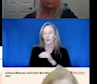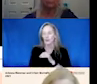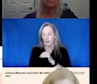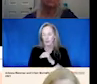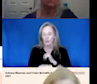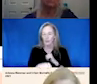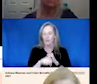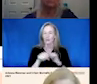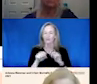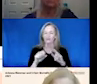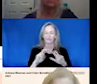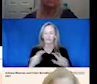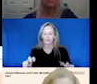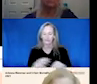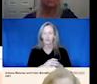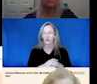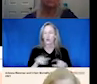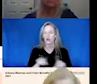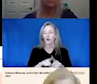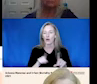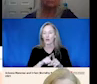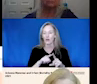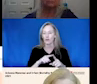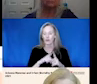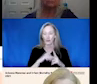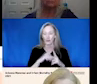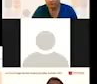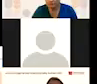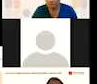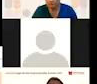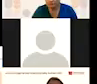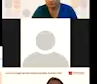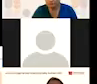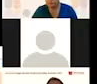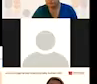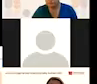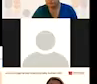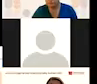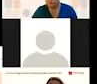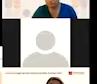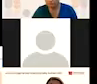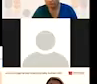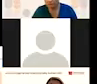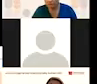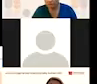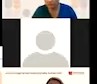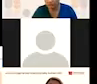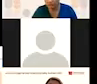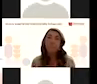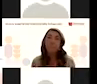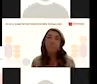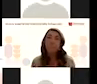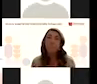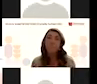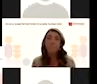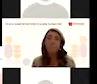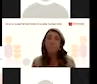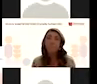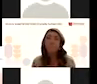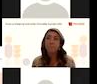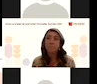navigating the unique barriers that communities in our state face. Now we're going to transition to